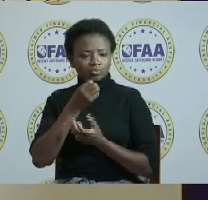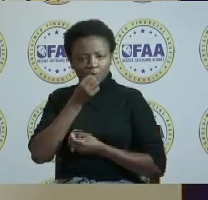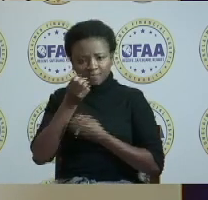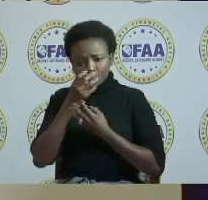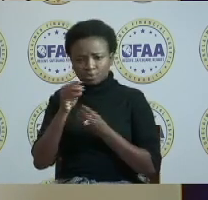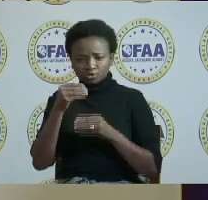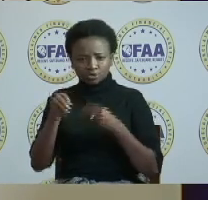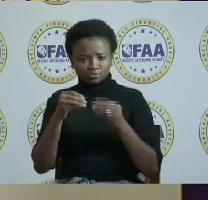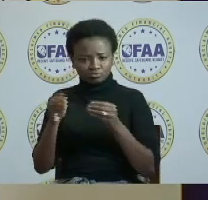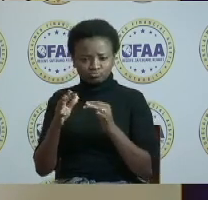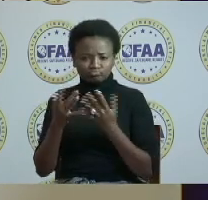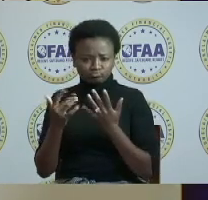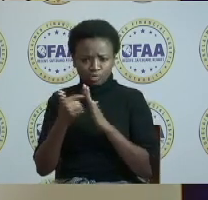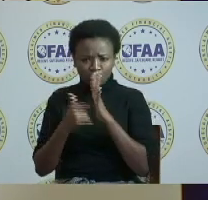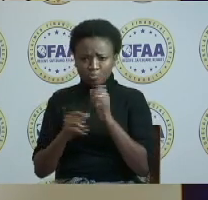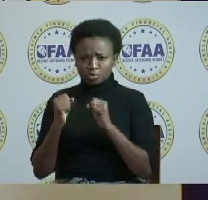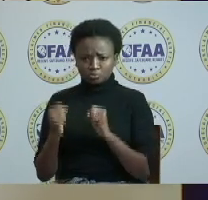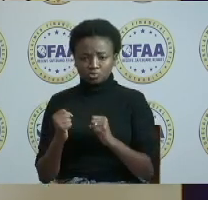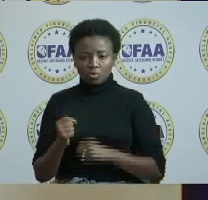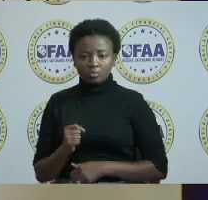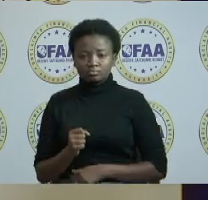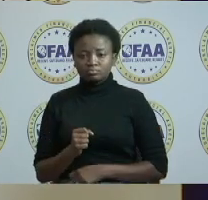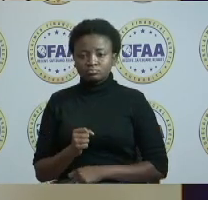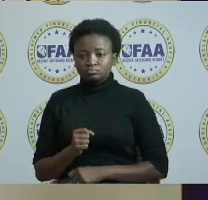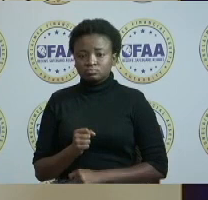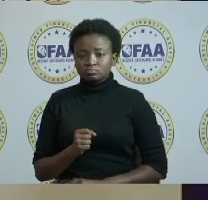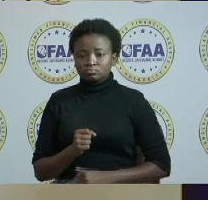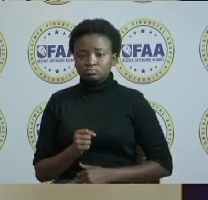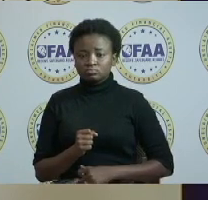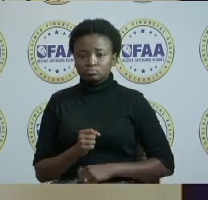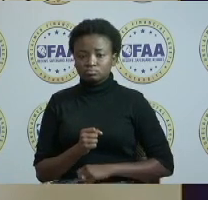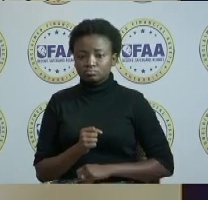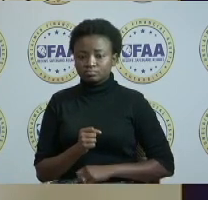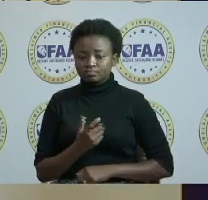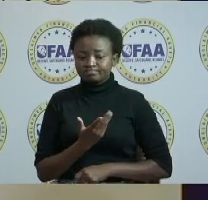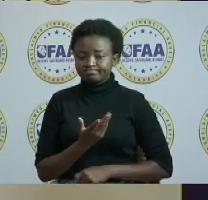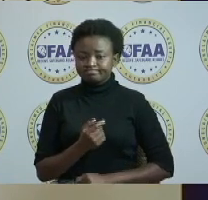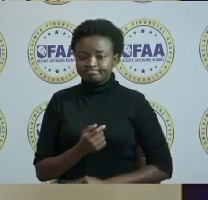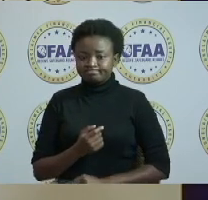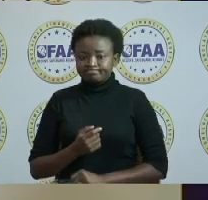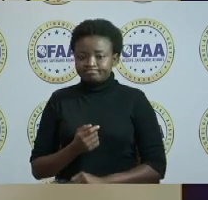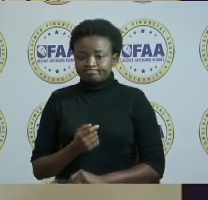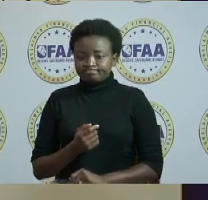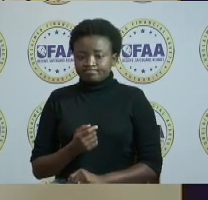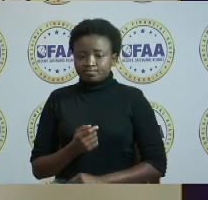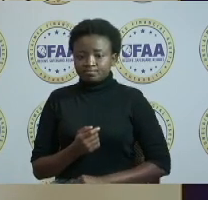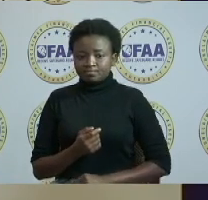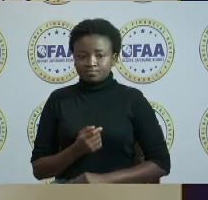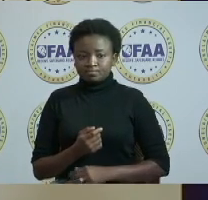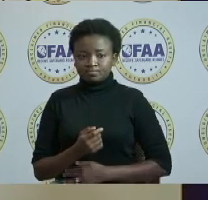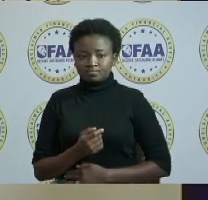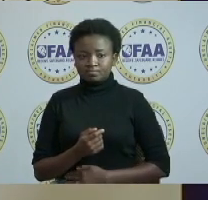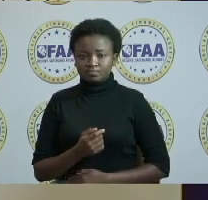I mean, those are very important points he has shared. And maybe I'd just like to throw this to the CEO in relation to what Daktari has shared with us. Now,